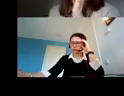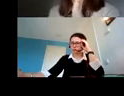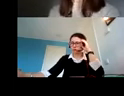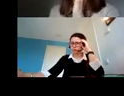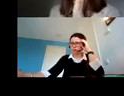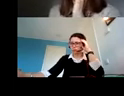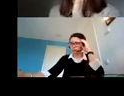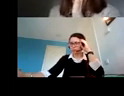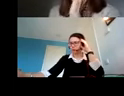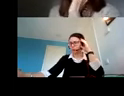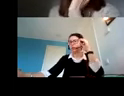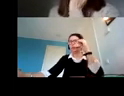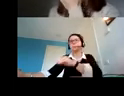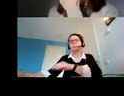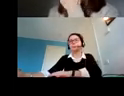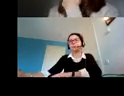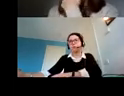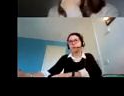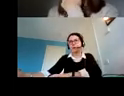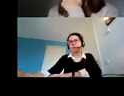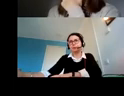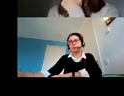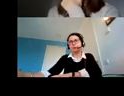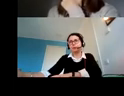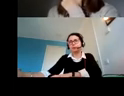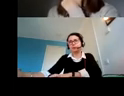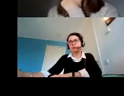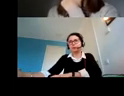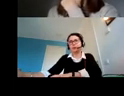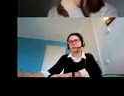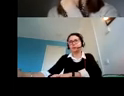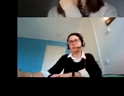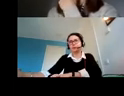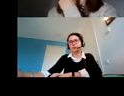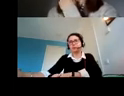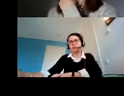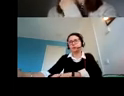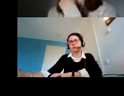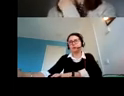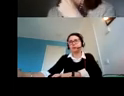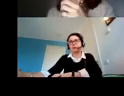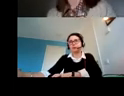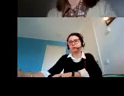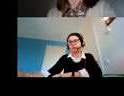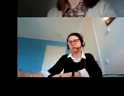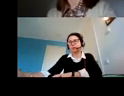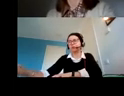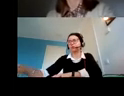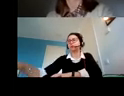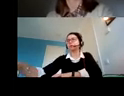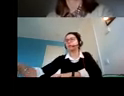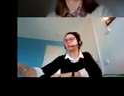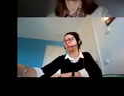number 23 is the one related to diversity management, so linked to the LGBTI aspect that I mentioned